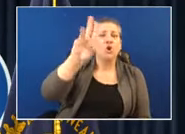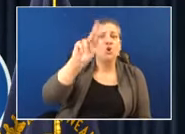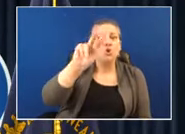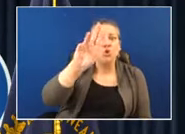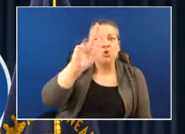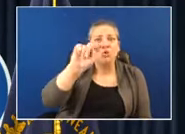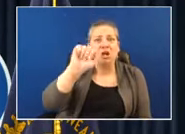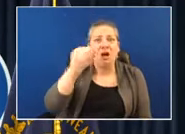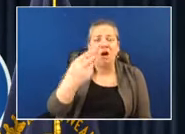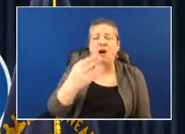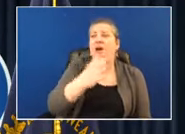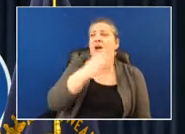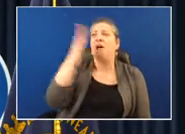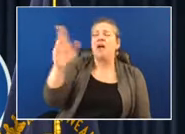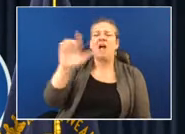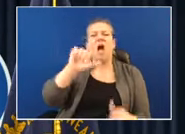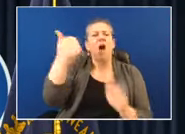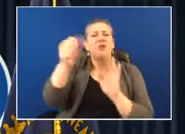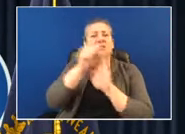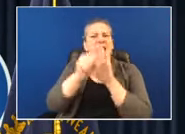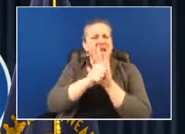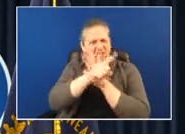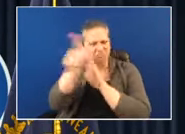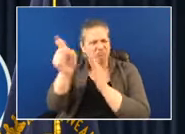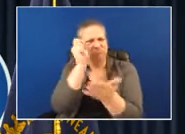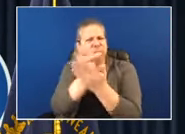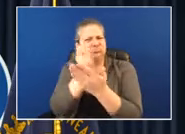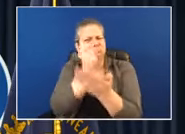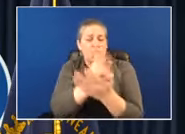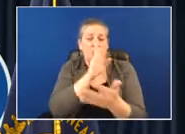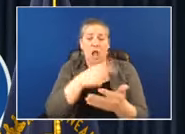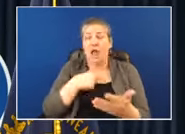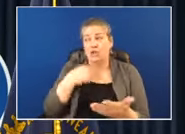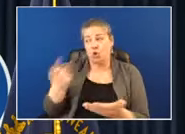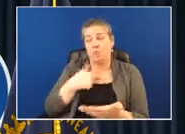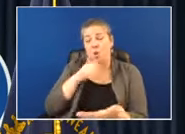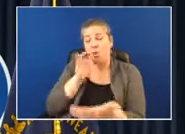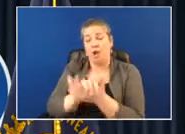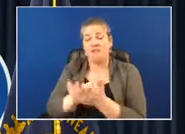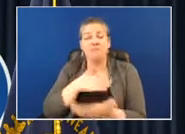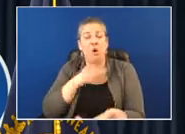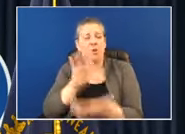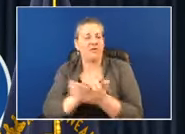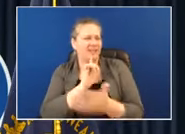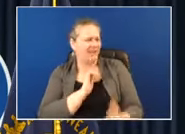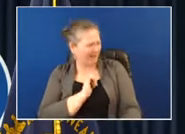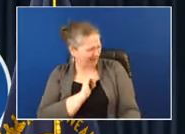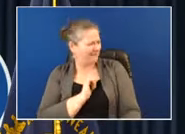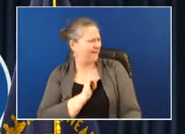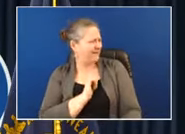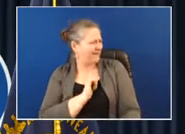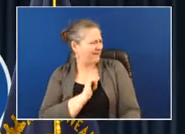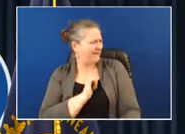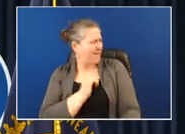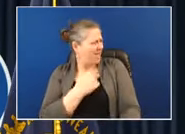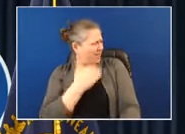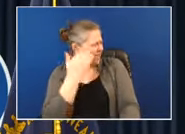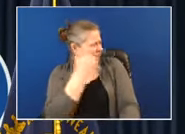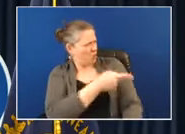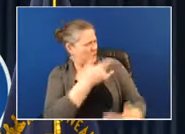this or that. Well, first of all, I read that to my wife and she laughed out loud and said, do they know you still try to wear a suit you bought 20 years